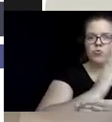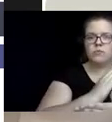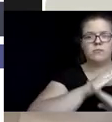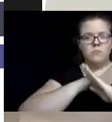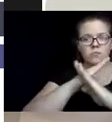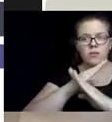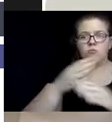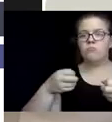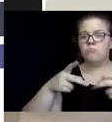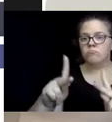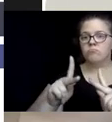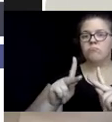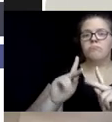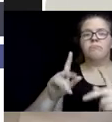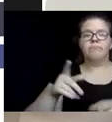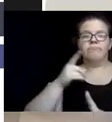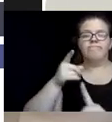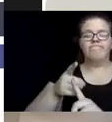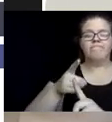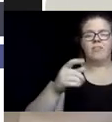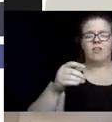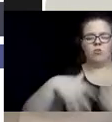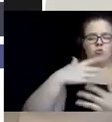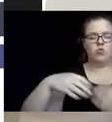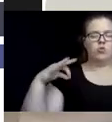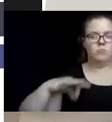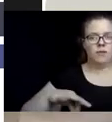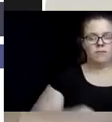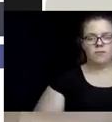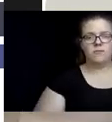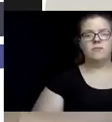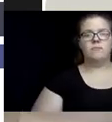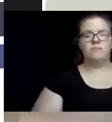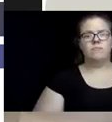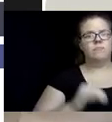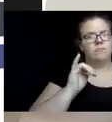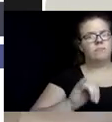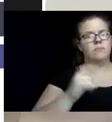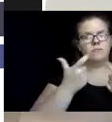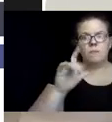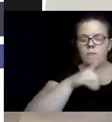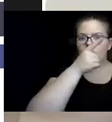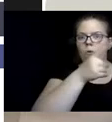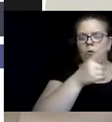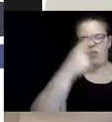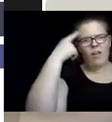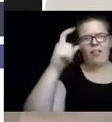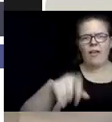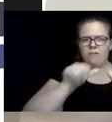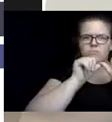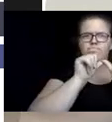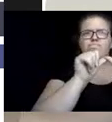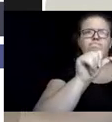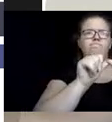opportunity, obligations, and social benefits. That's a lofty goal, and I think it's one we need to continue to look